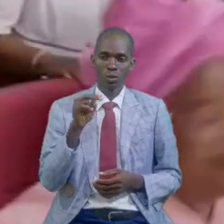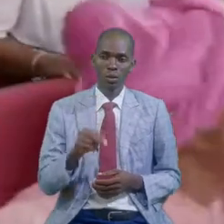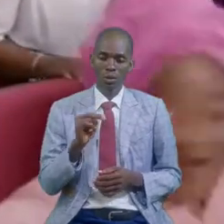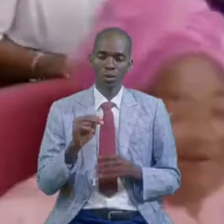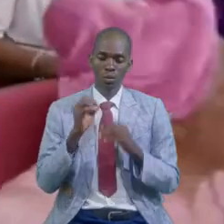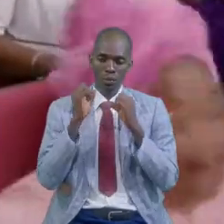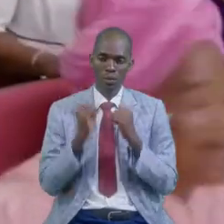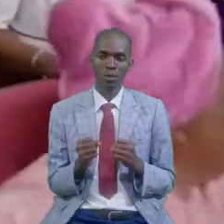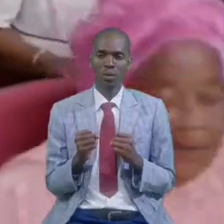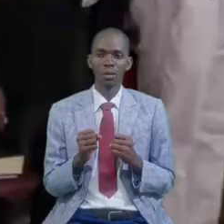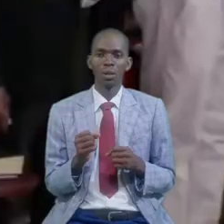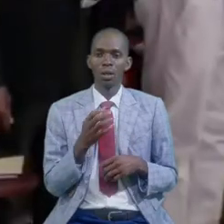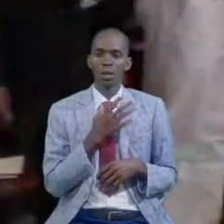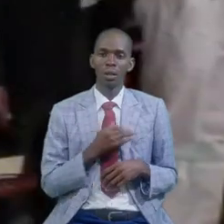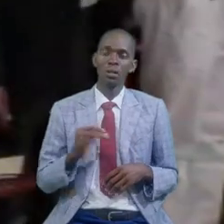his spirit,